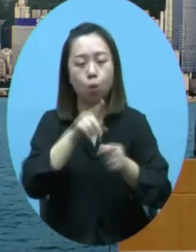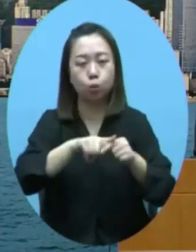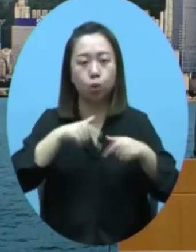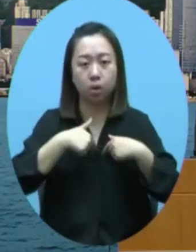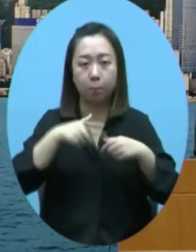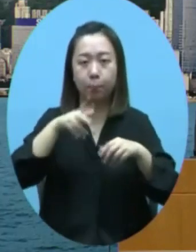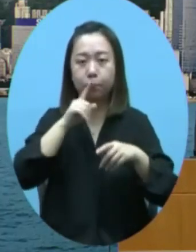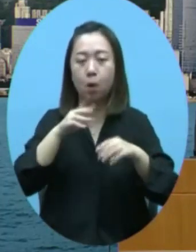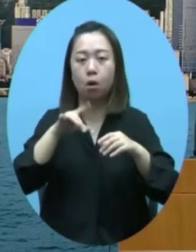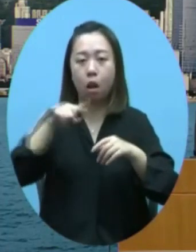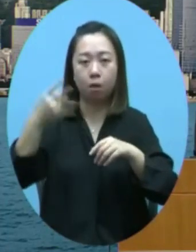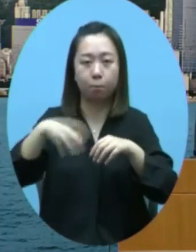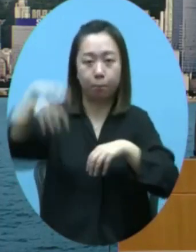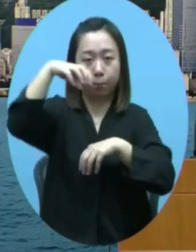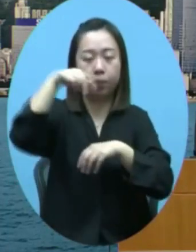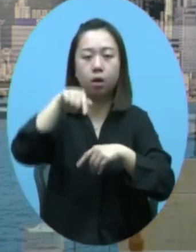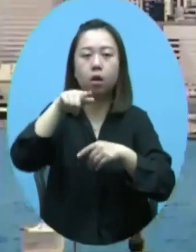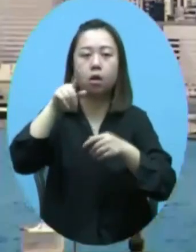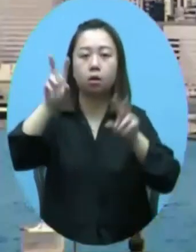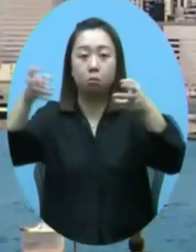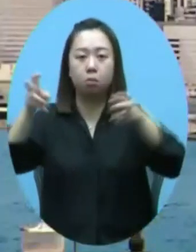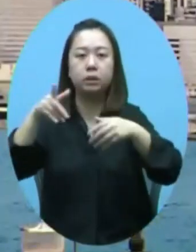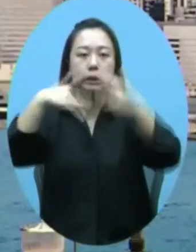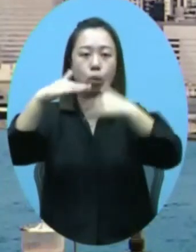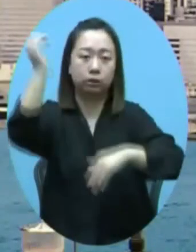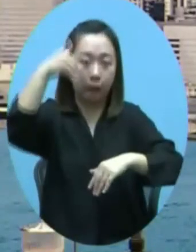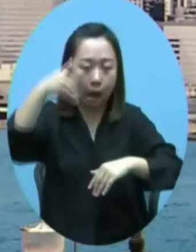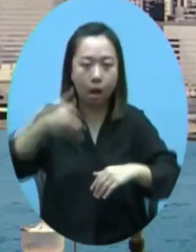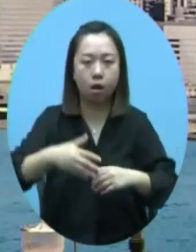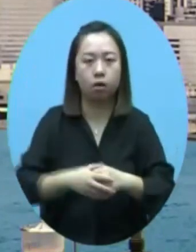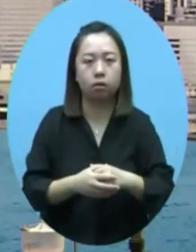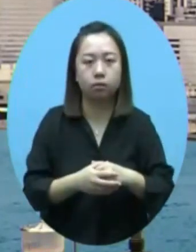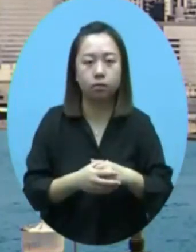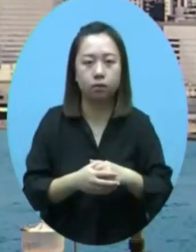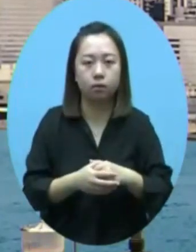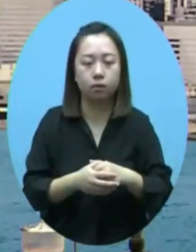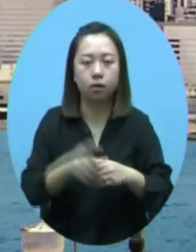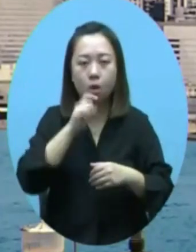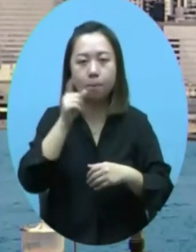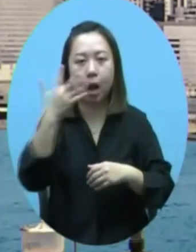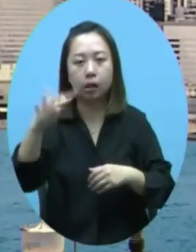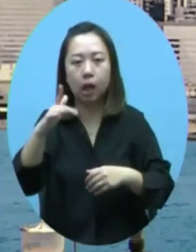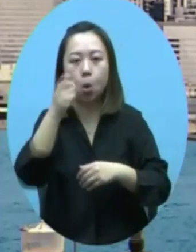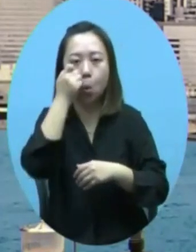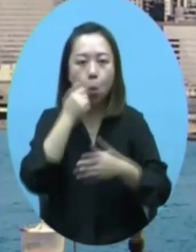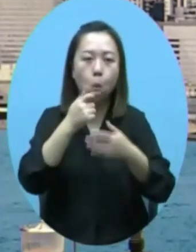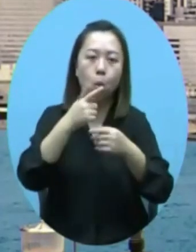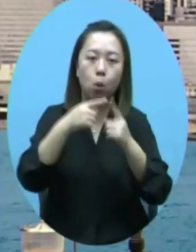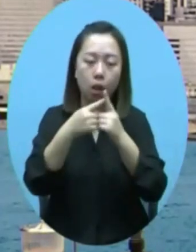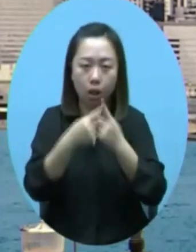Center actually is below another elderly care home